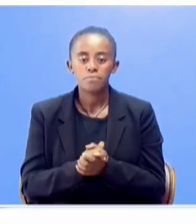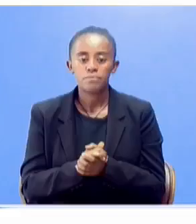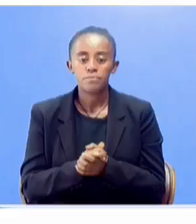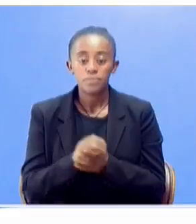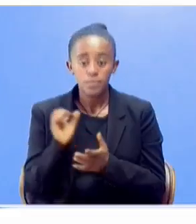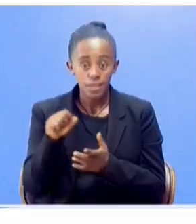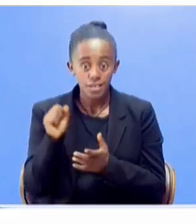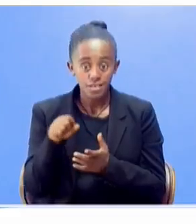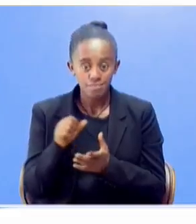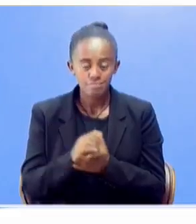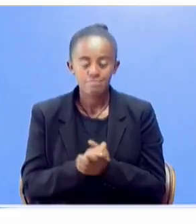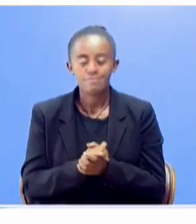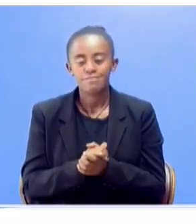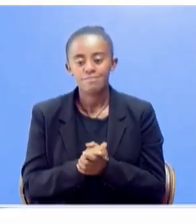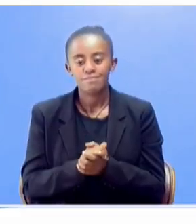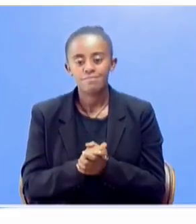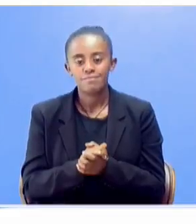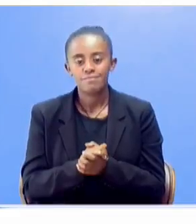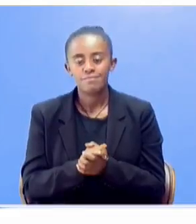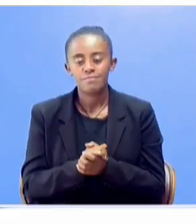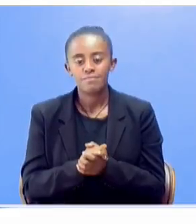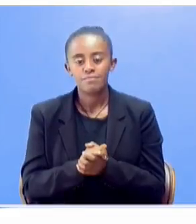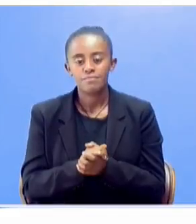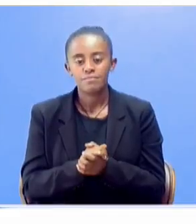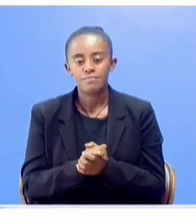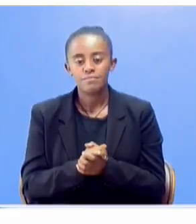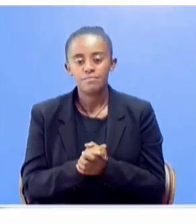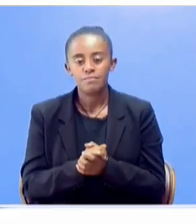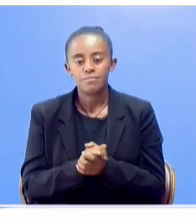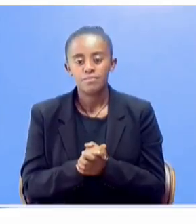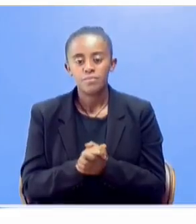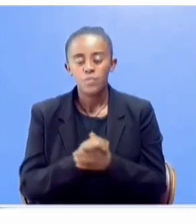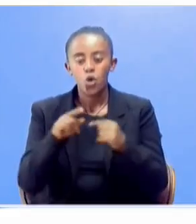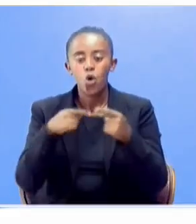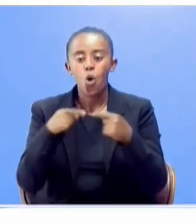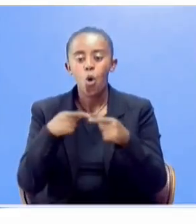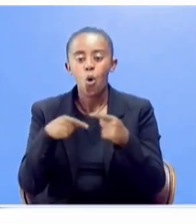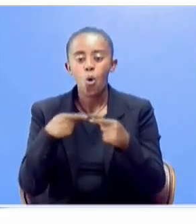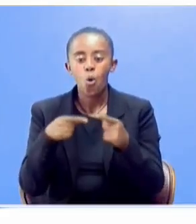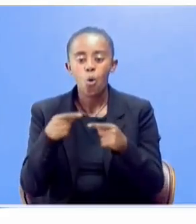yes? Yes? Nadia, go